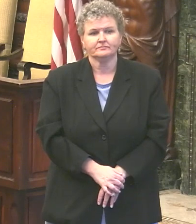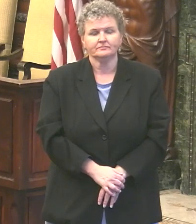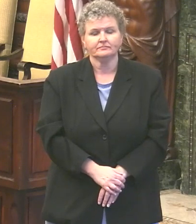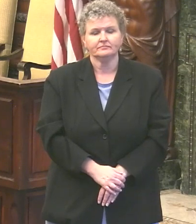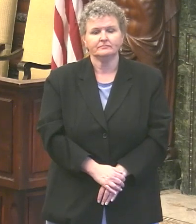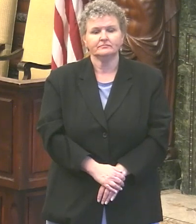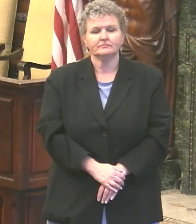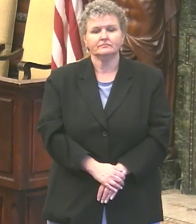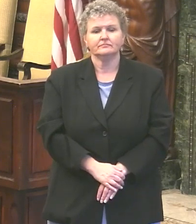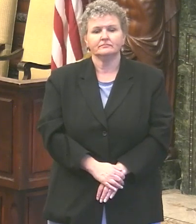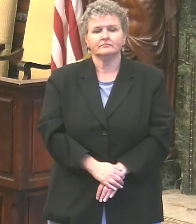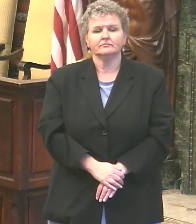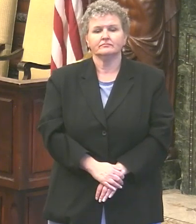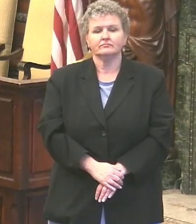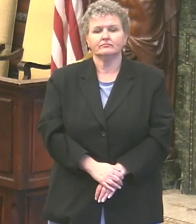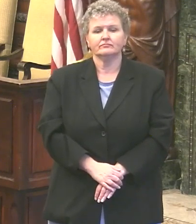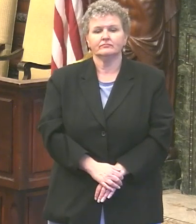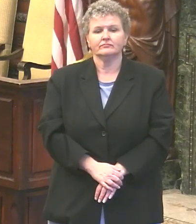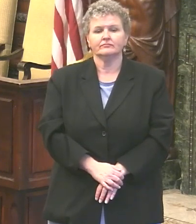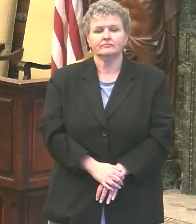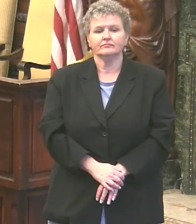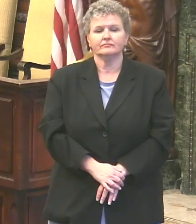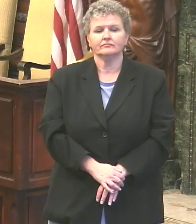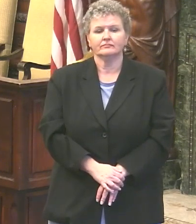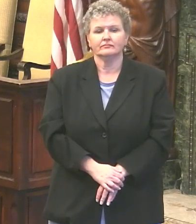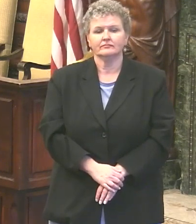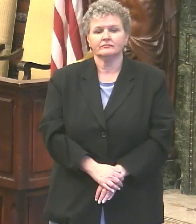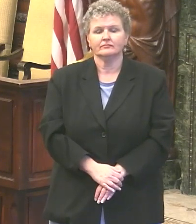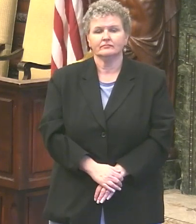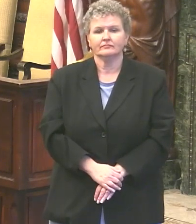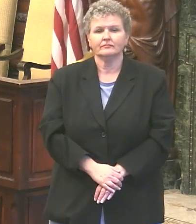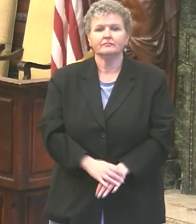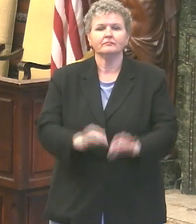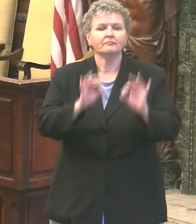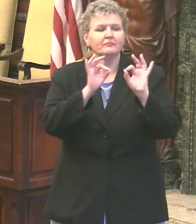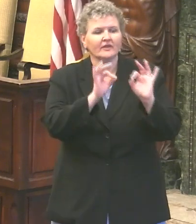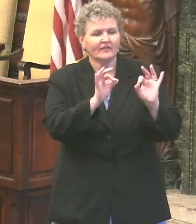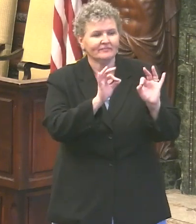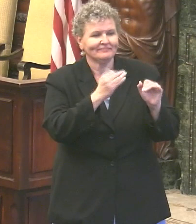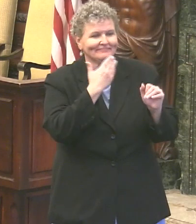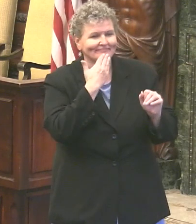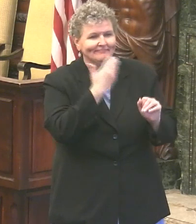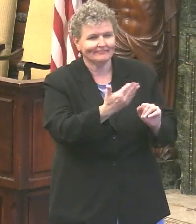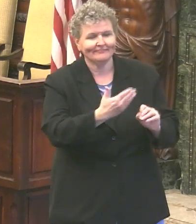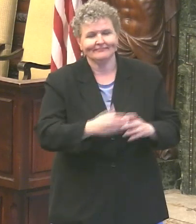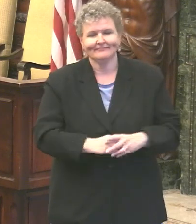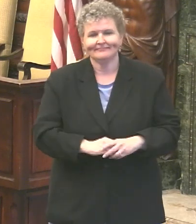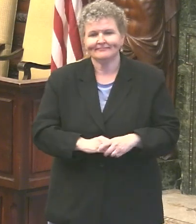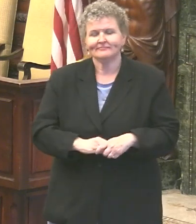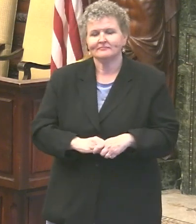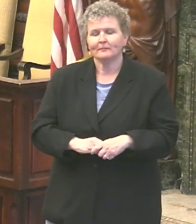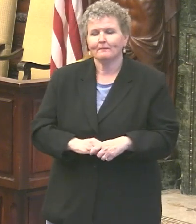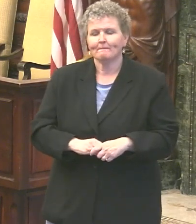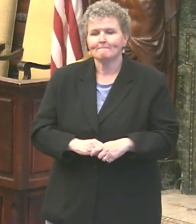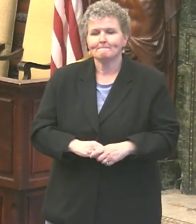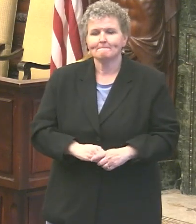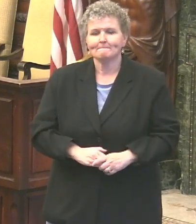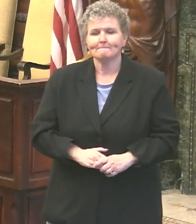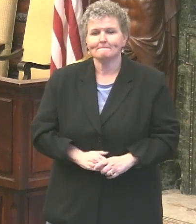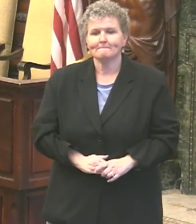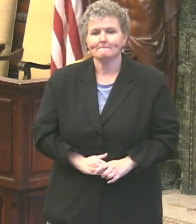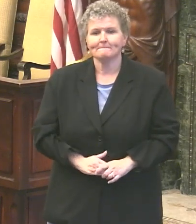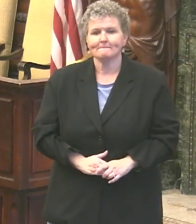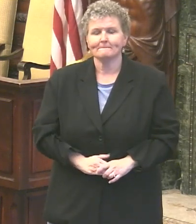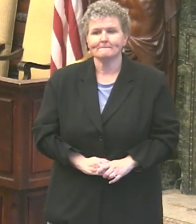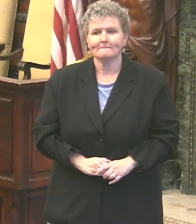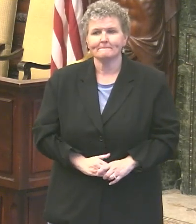vacuna en el horizonte. Perfecto, muchas gracias, Armando. Por nada, mucho gusto. Thank you,